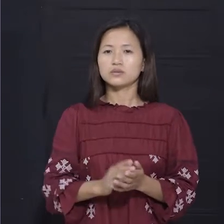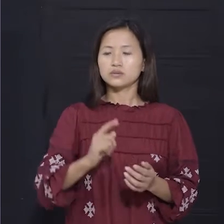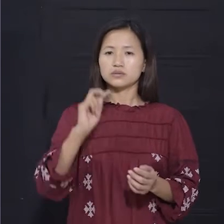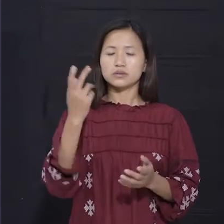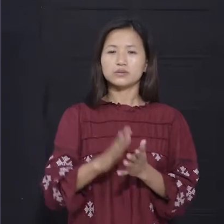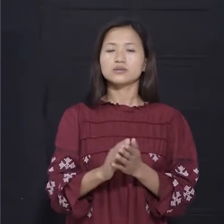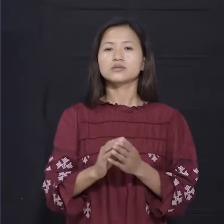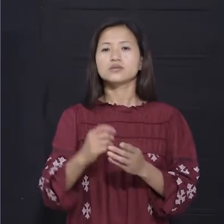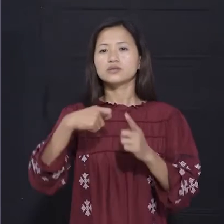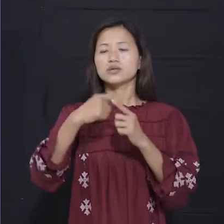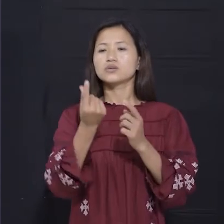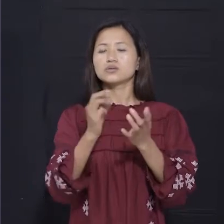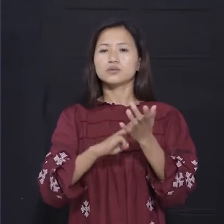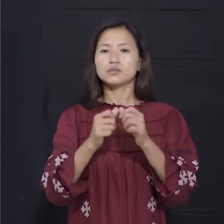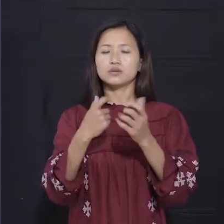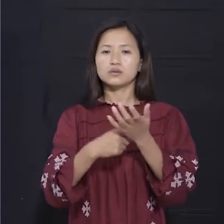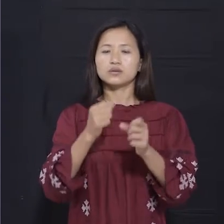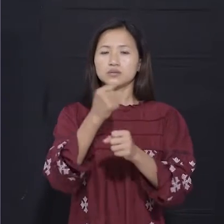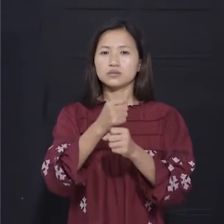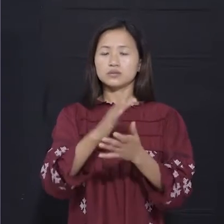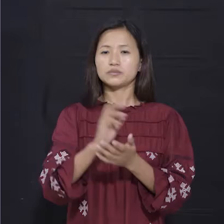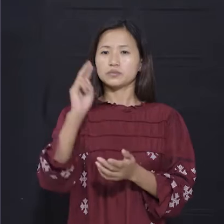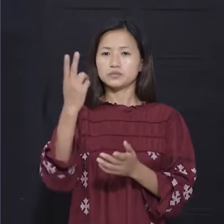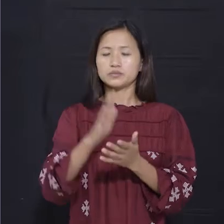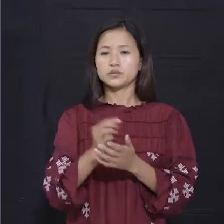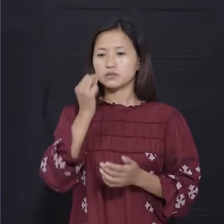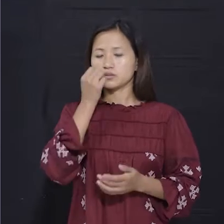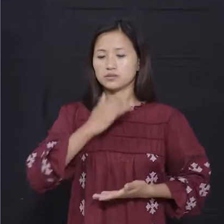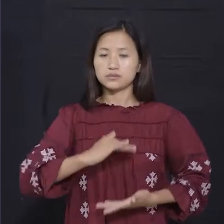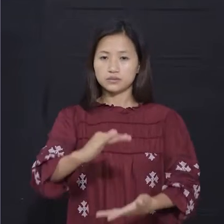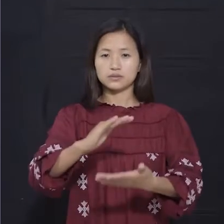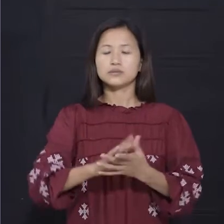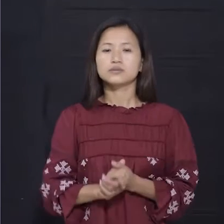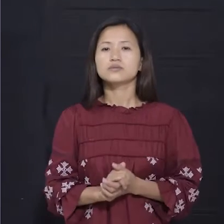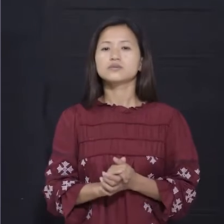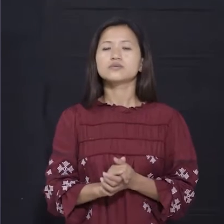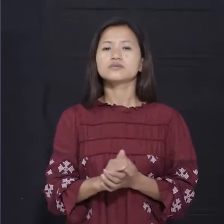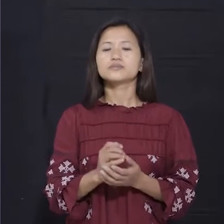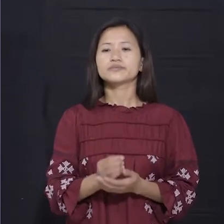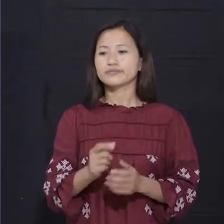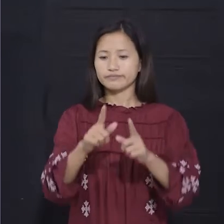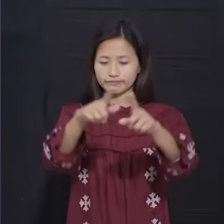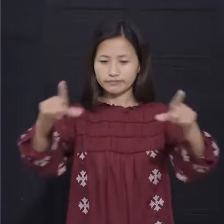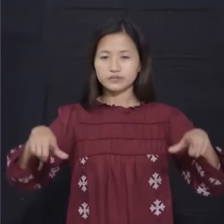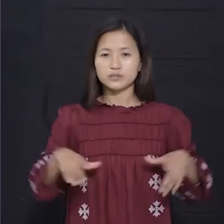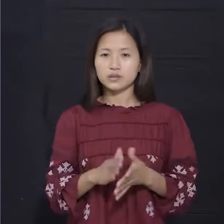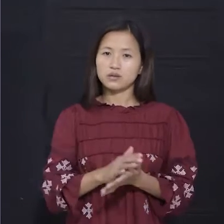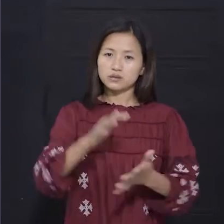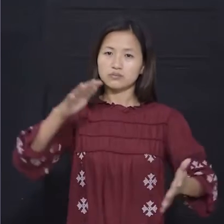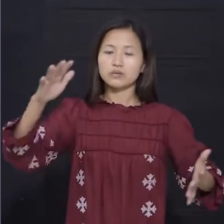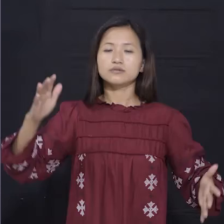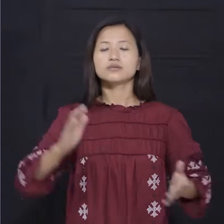son of Chandragupta II. So till Kumargupta also the land had been